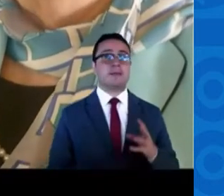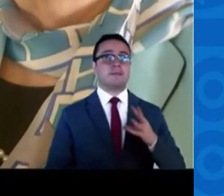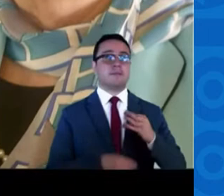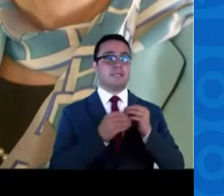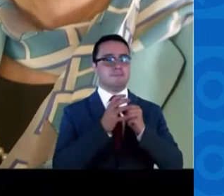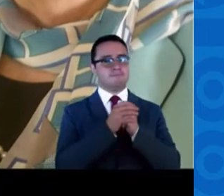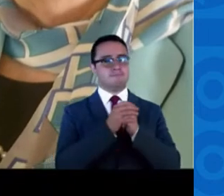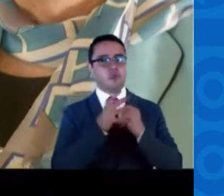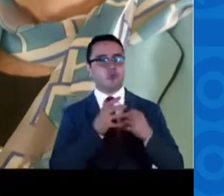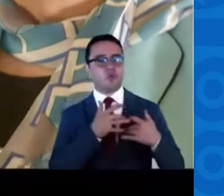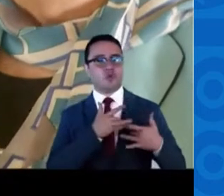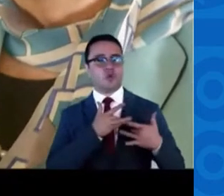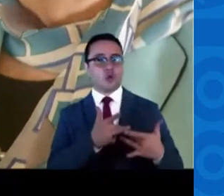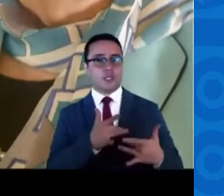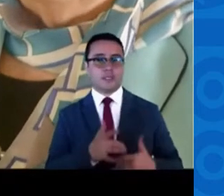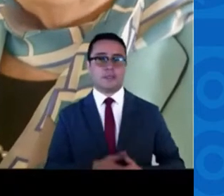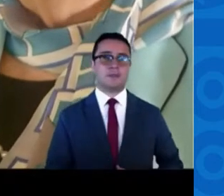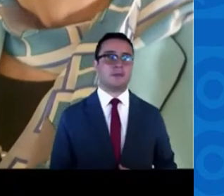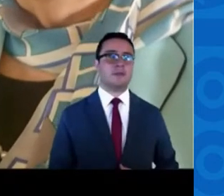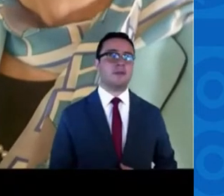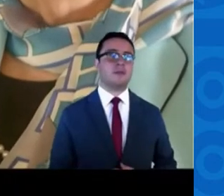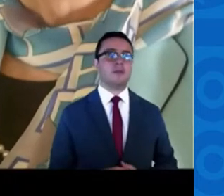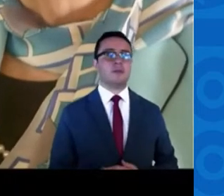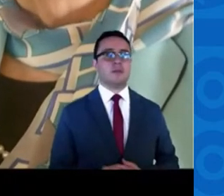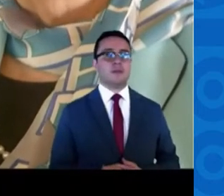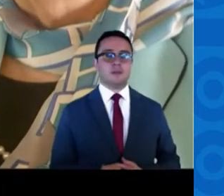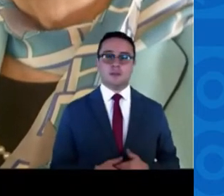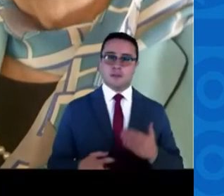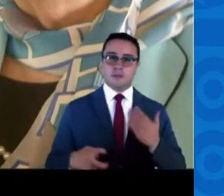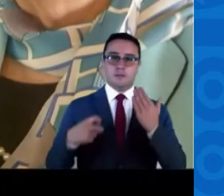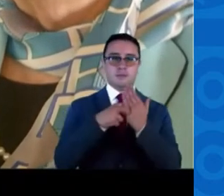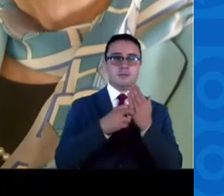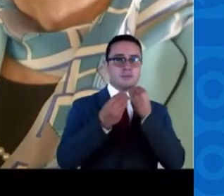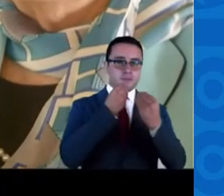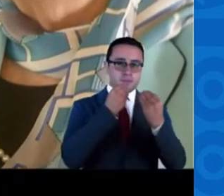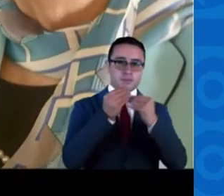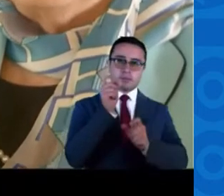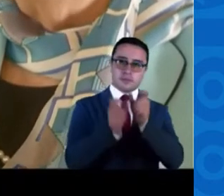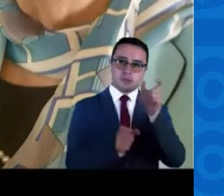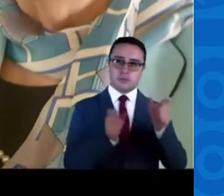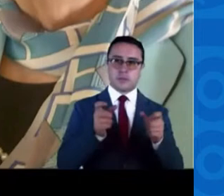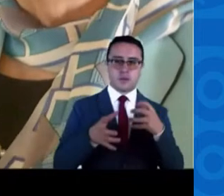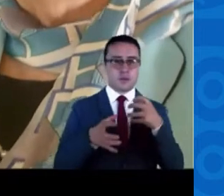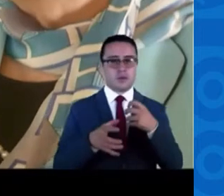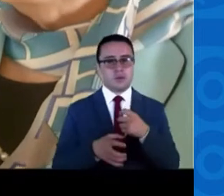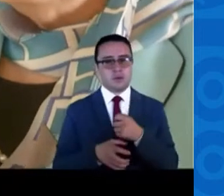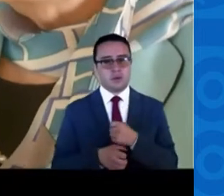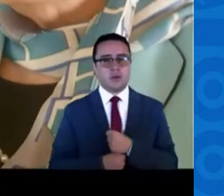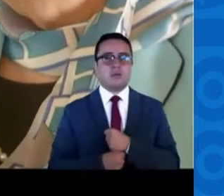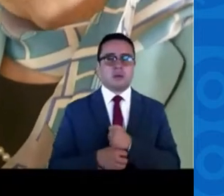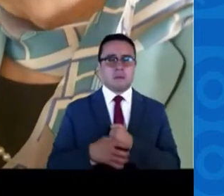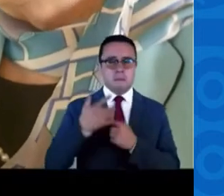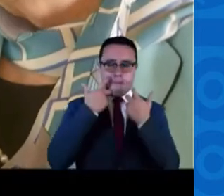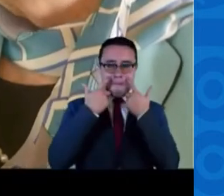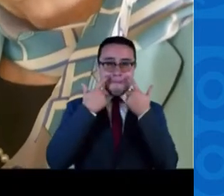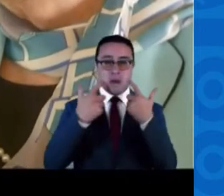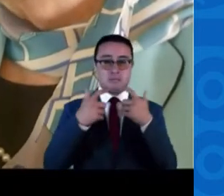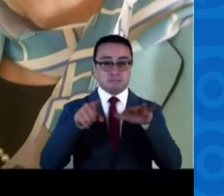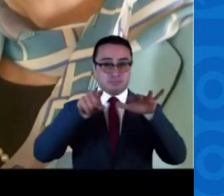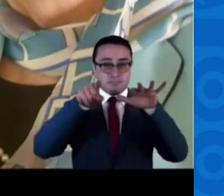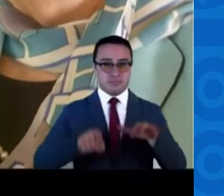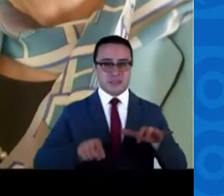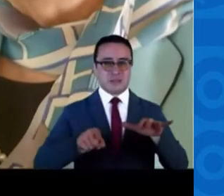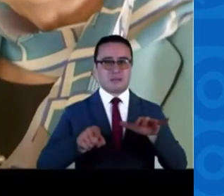investment is very much required. The voucher against the kit against